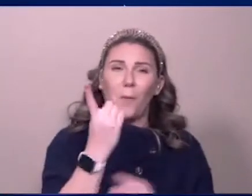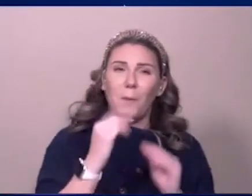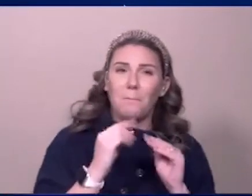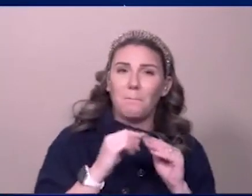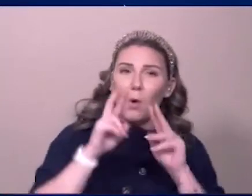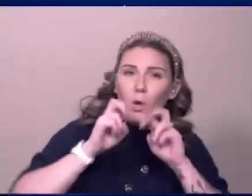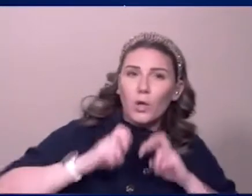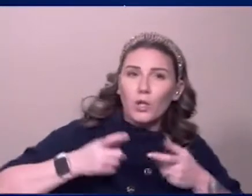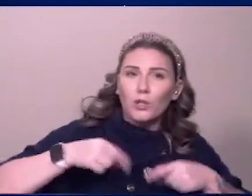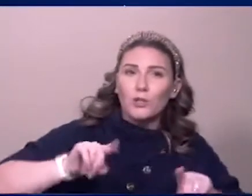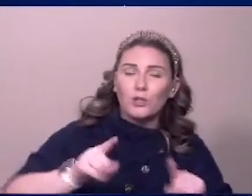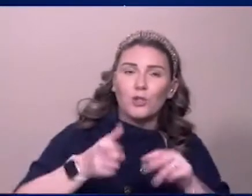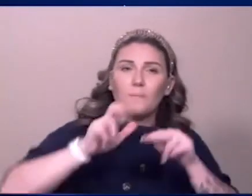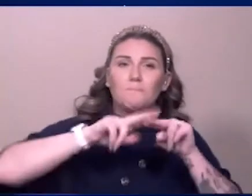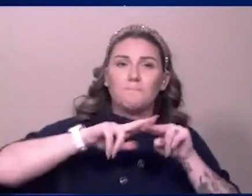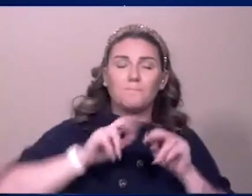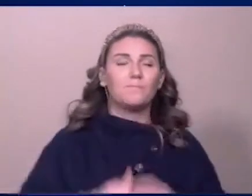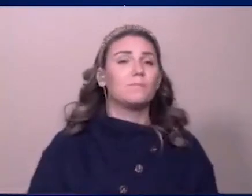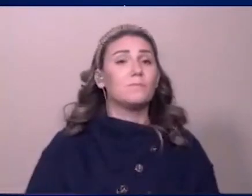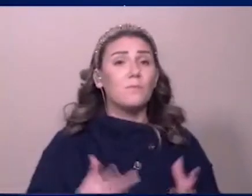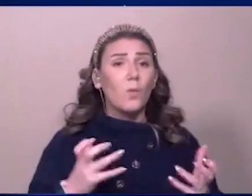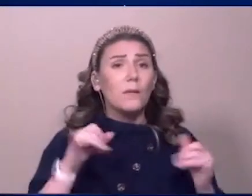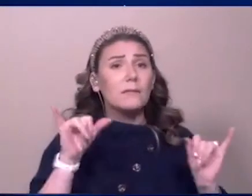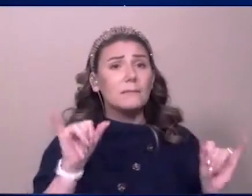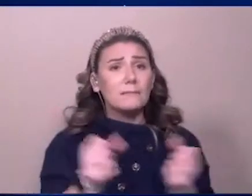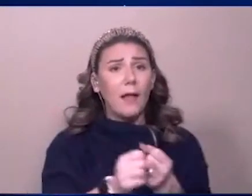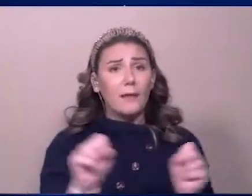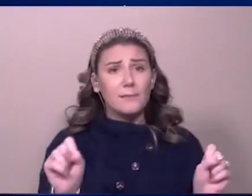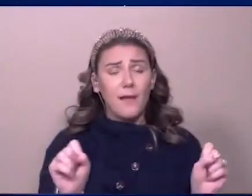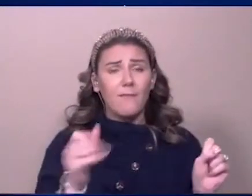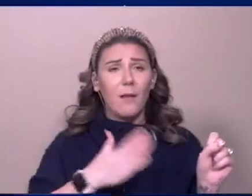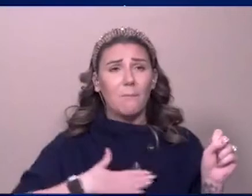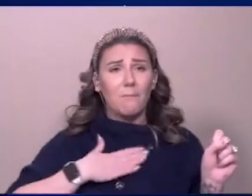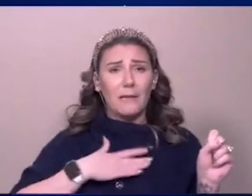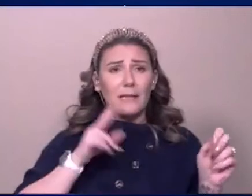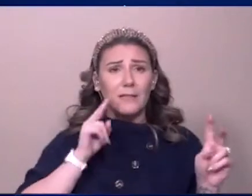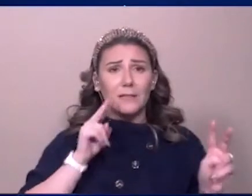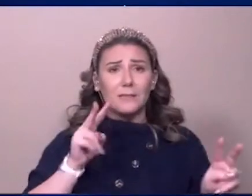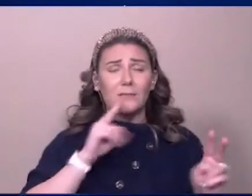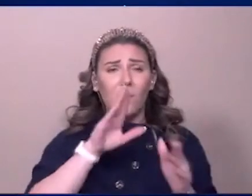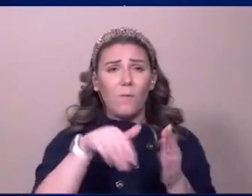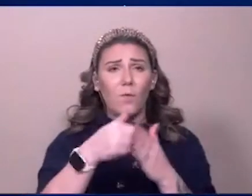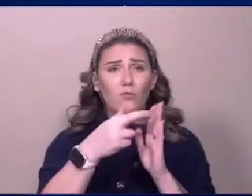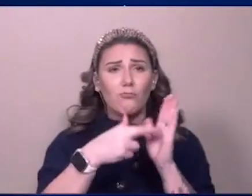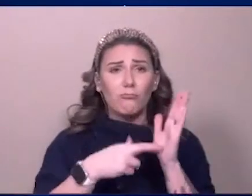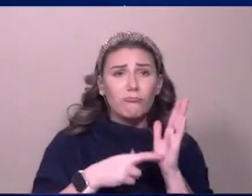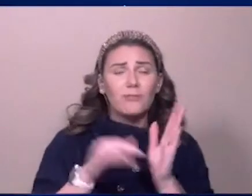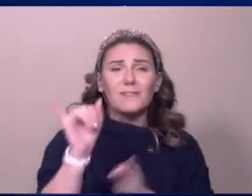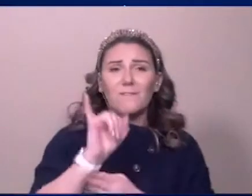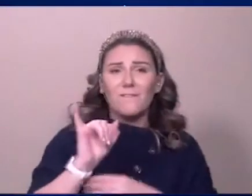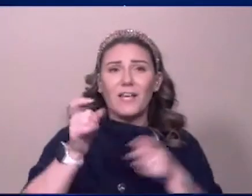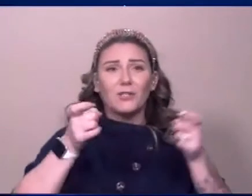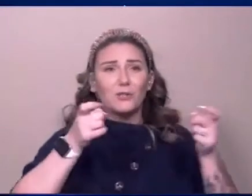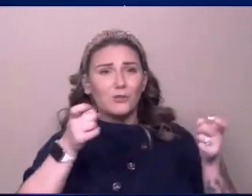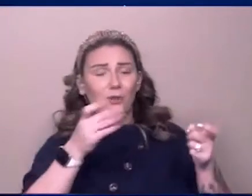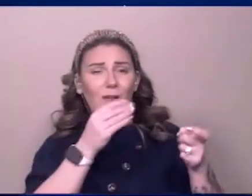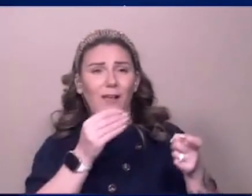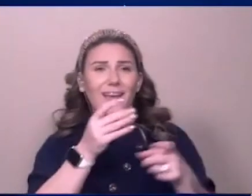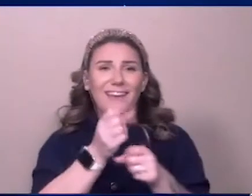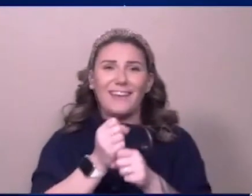on this surge. We want you to stay safe. Please observe the pillars of infection prevention and control and get your